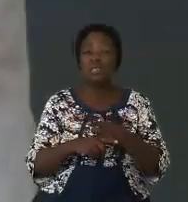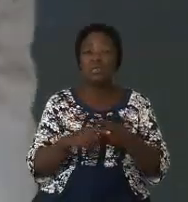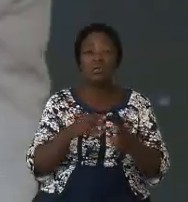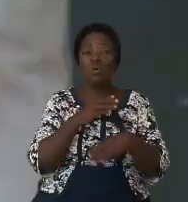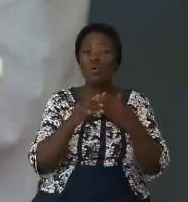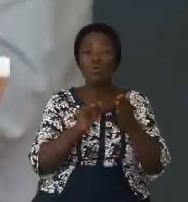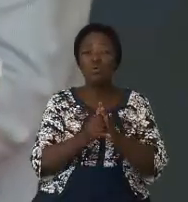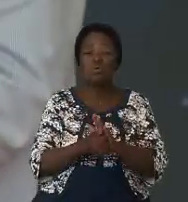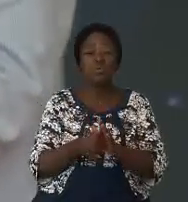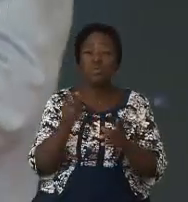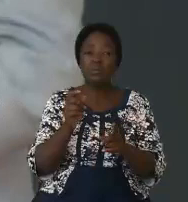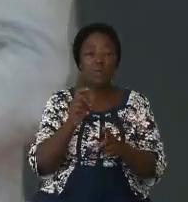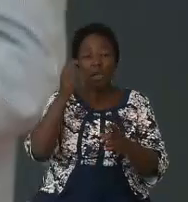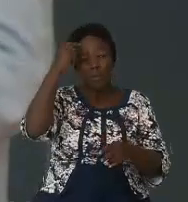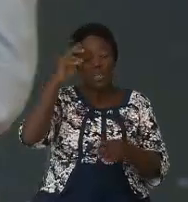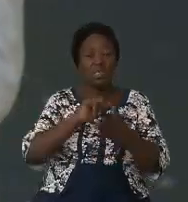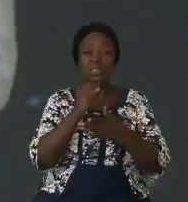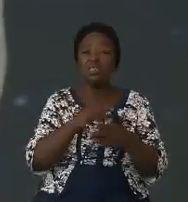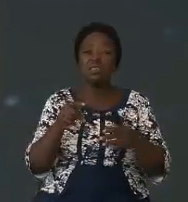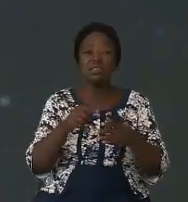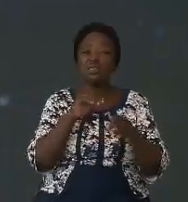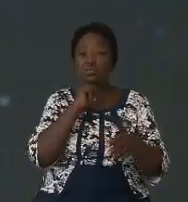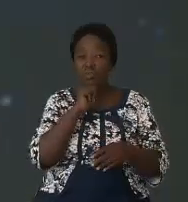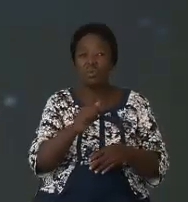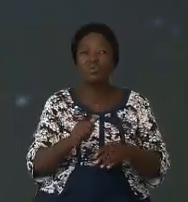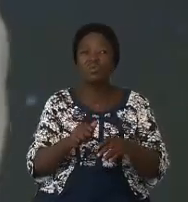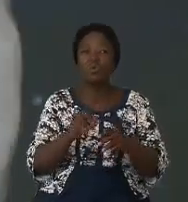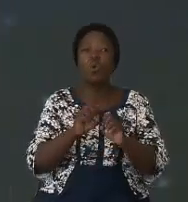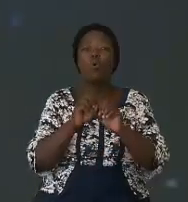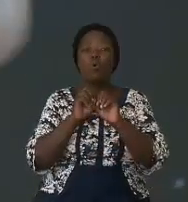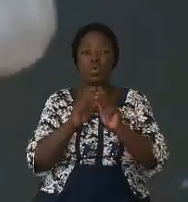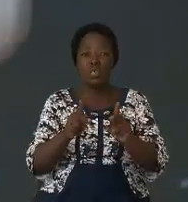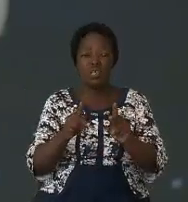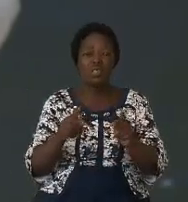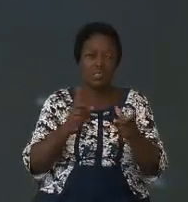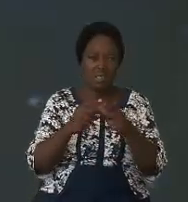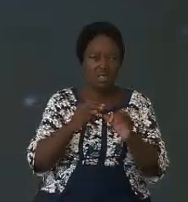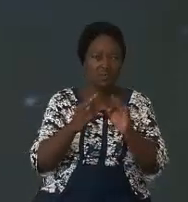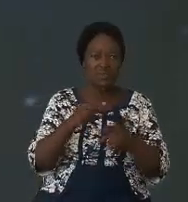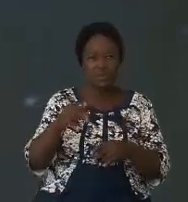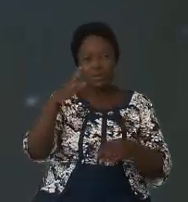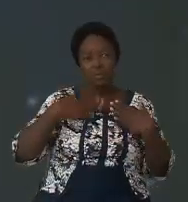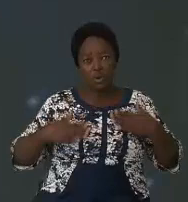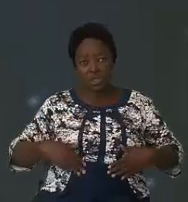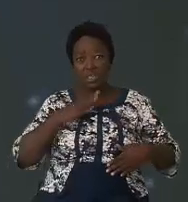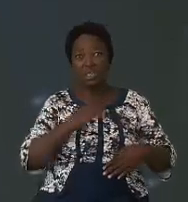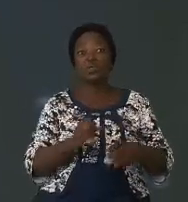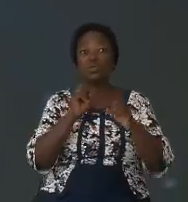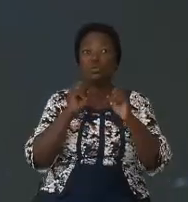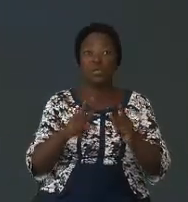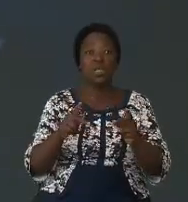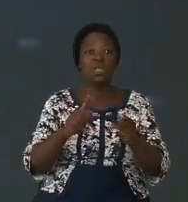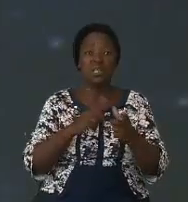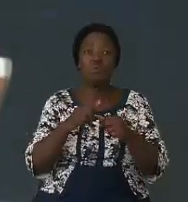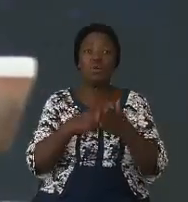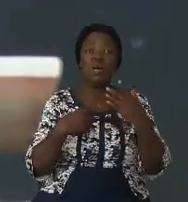that depression, and all that mind that is weighed down, everything will come up in the body.